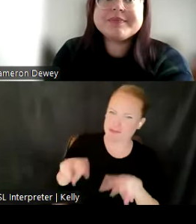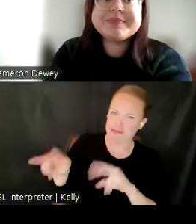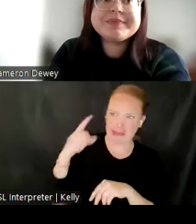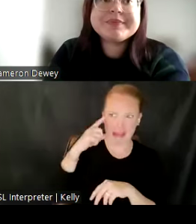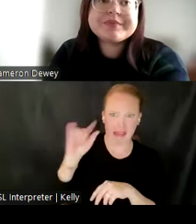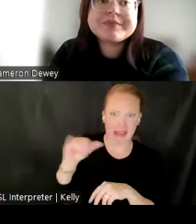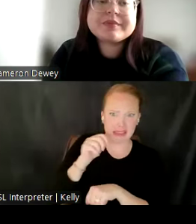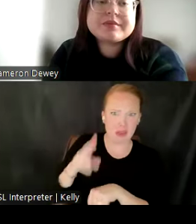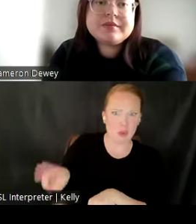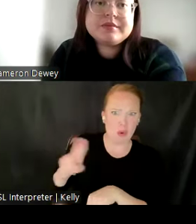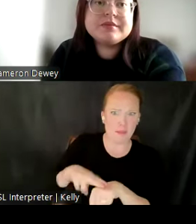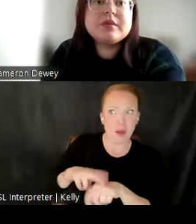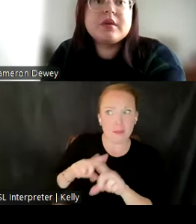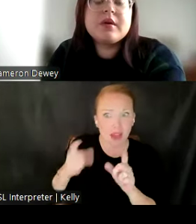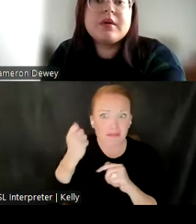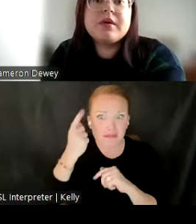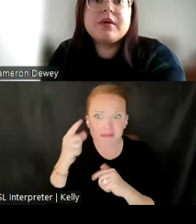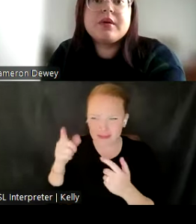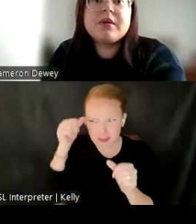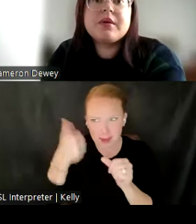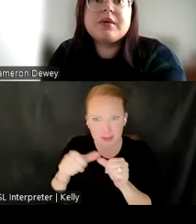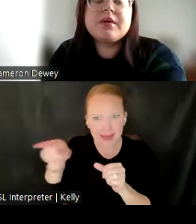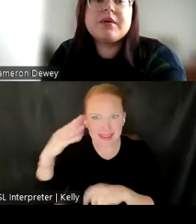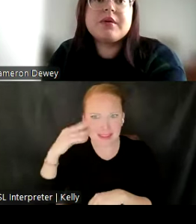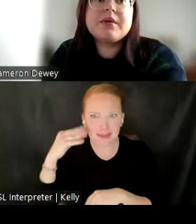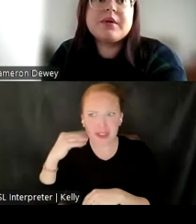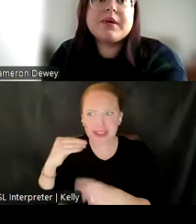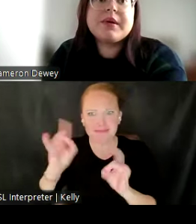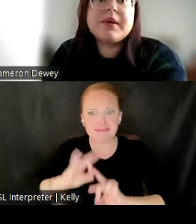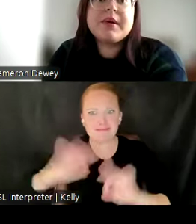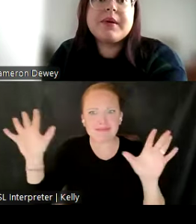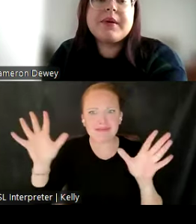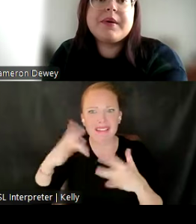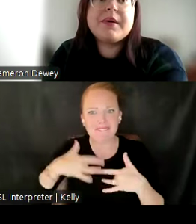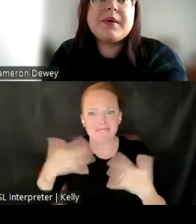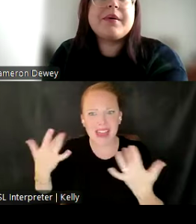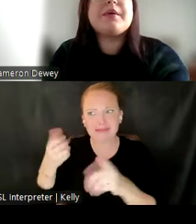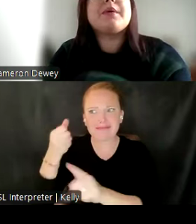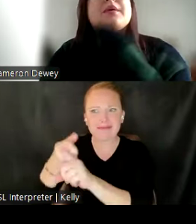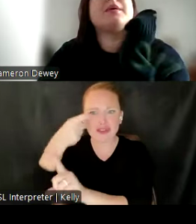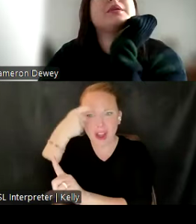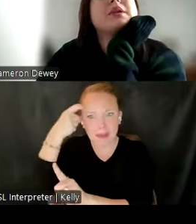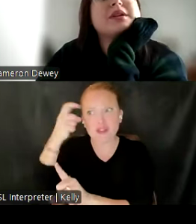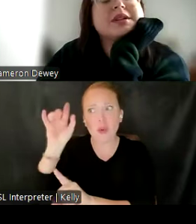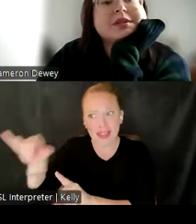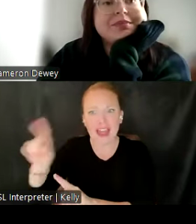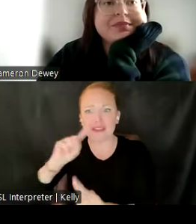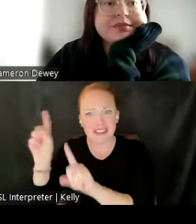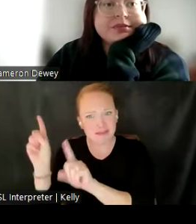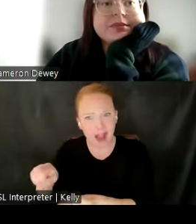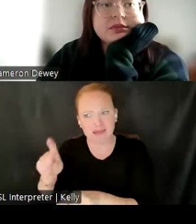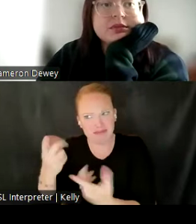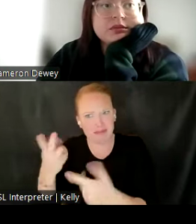what has occurred, that is a completely normal, valid response. And you will continue to hear me reiterate that throughout